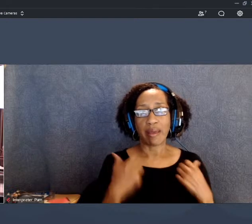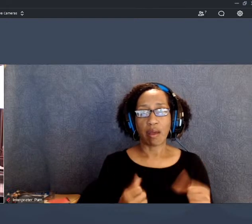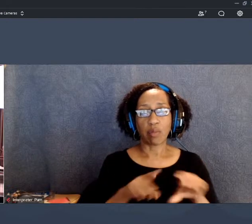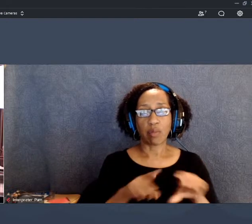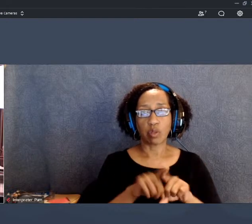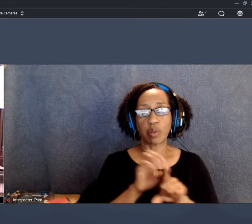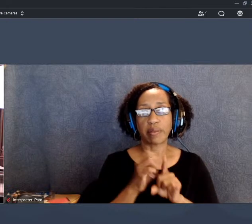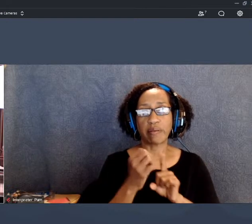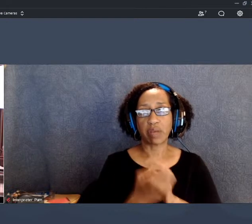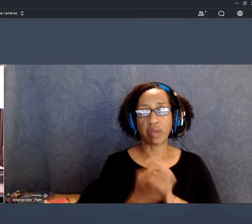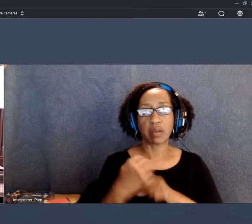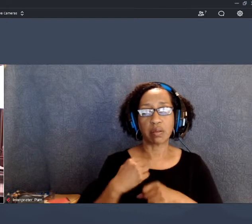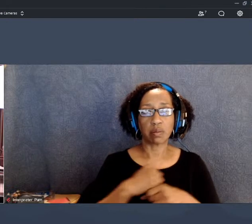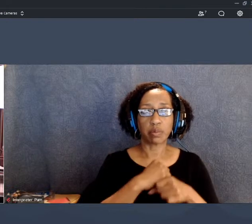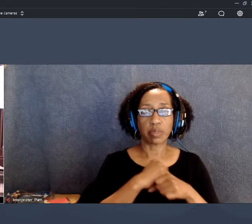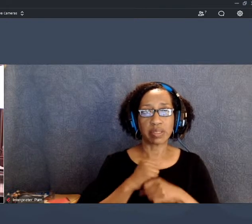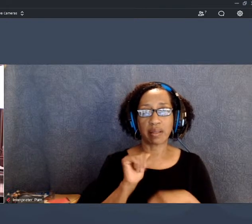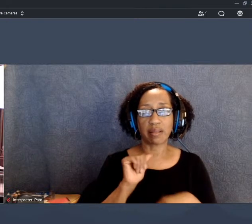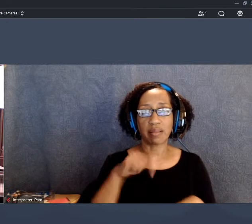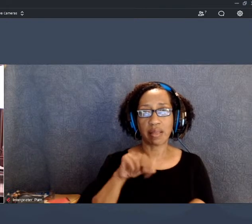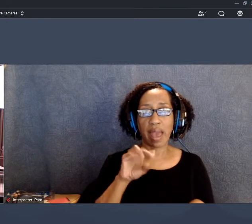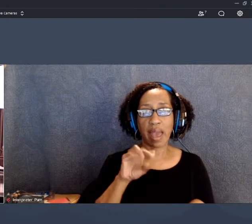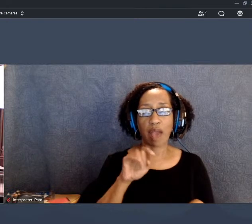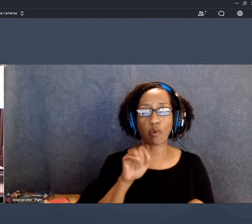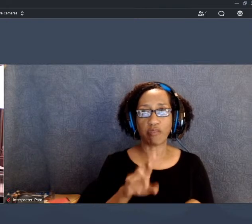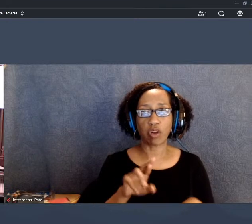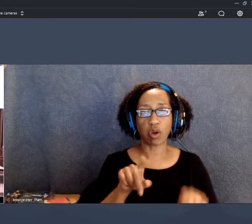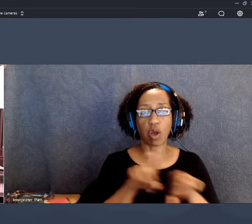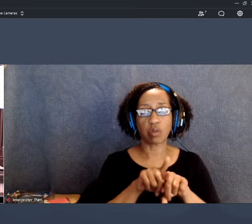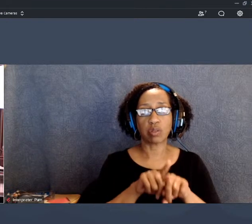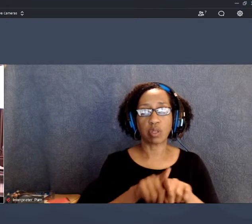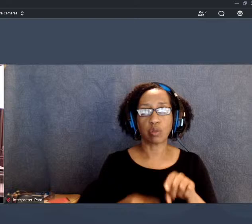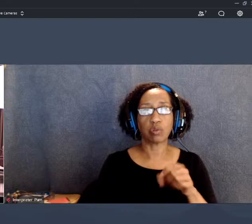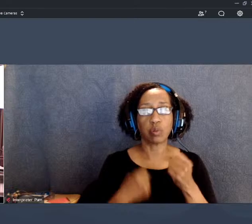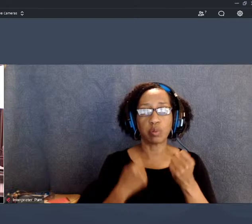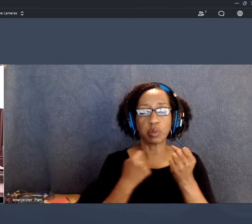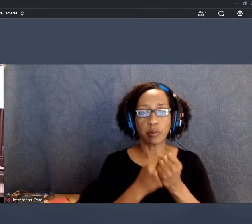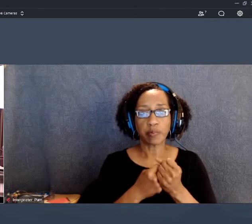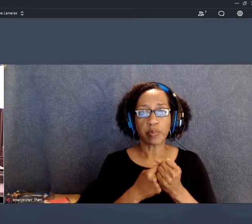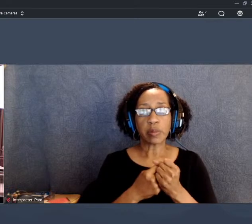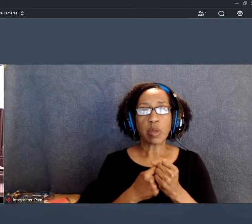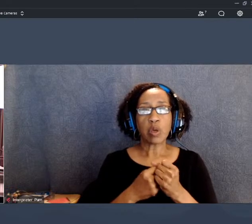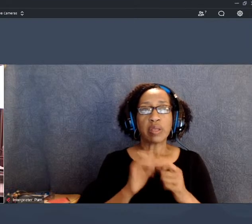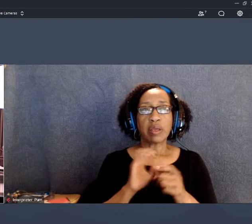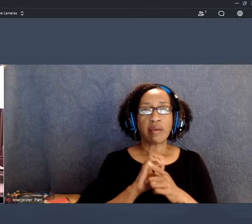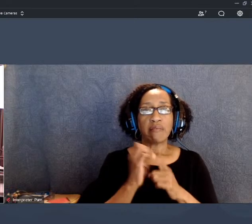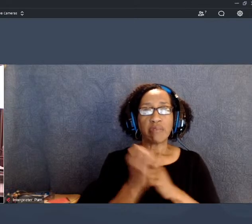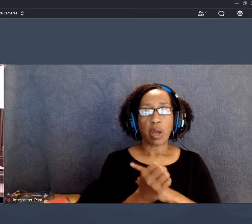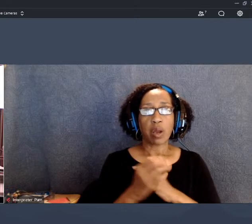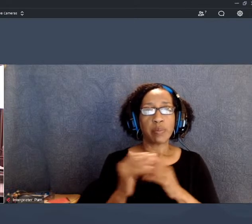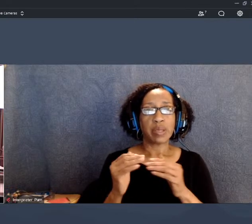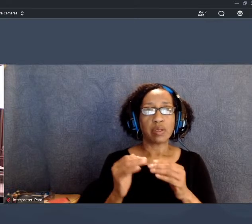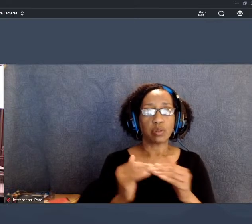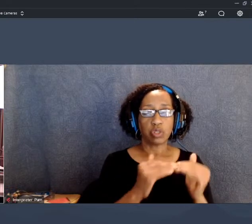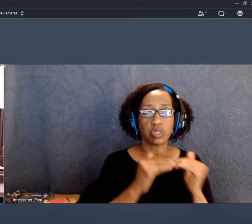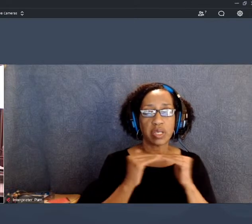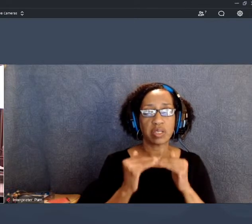preserve the Memphis Sand Aquifer, and promote environmental justice. Up for first reading, ordinance